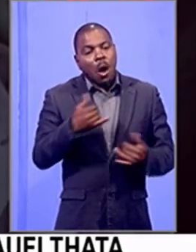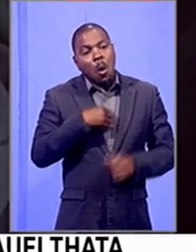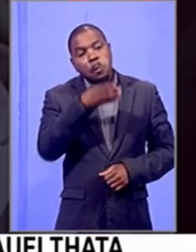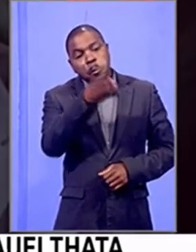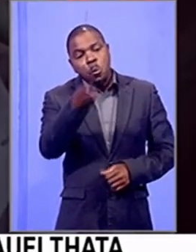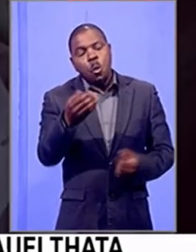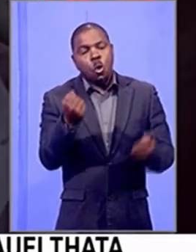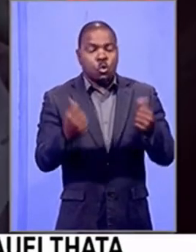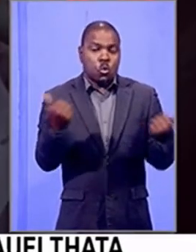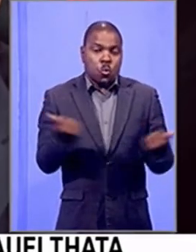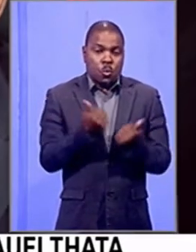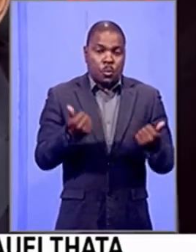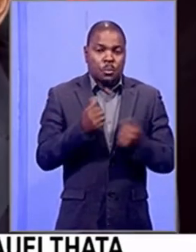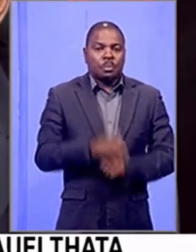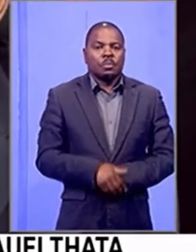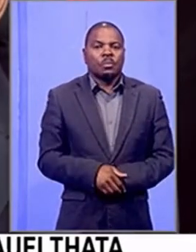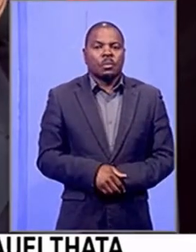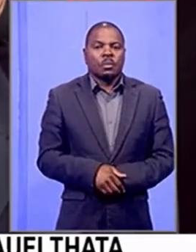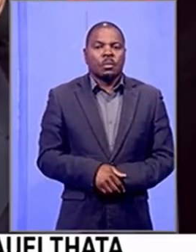courts. So